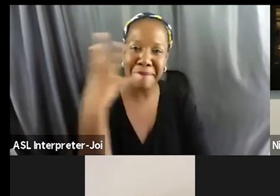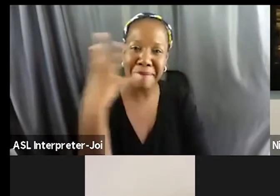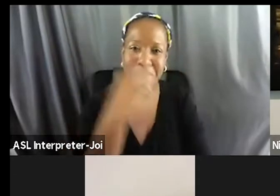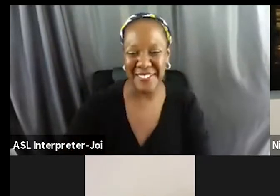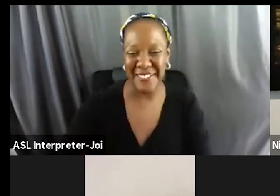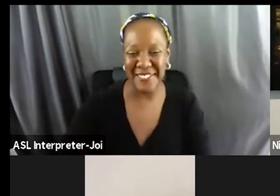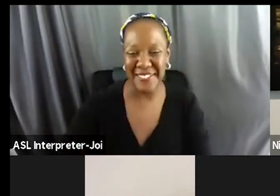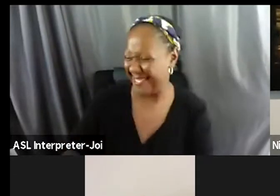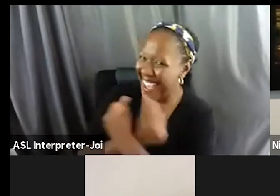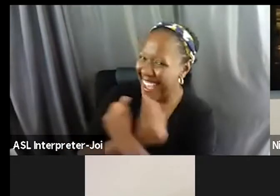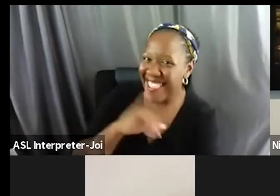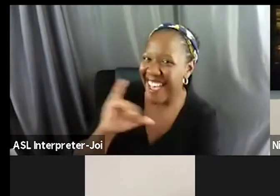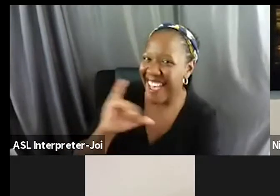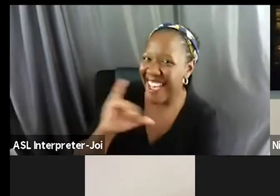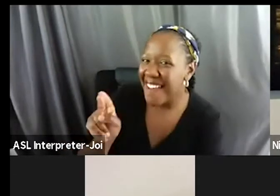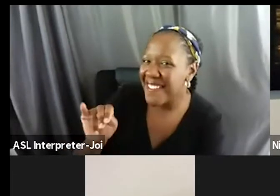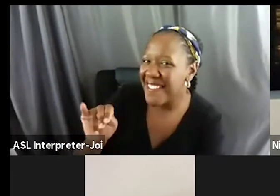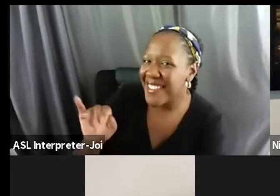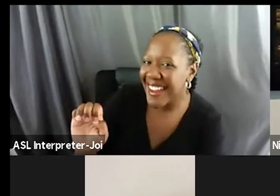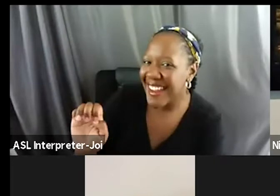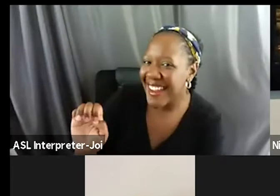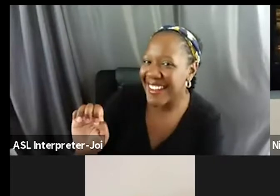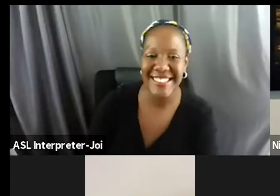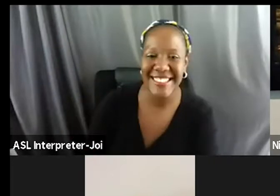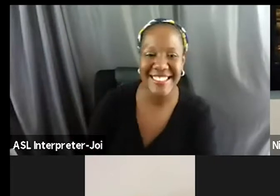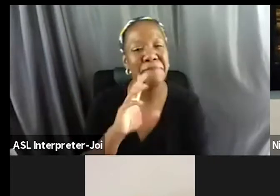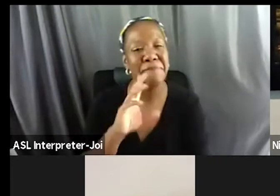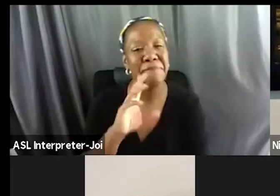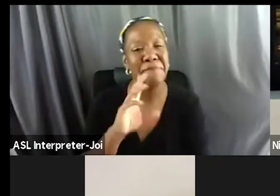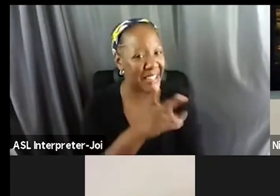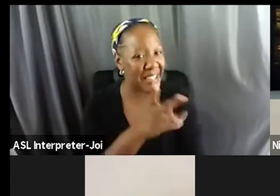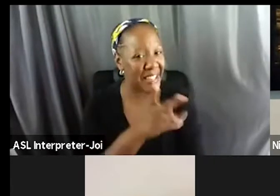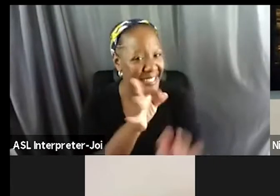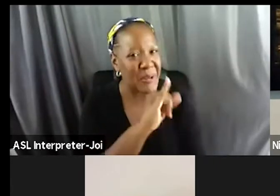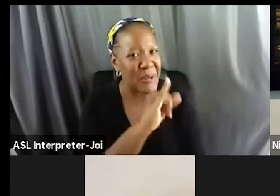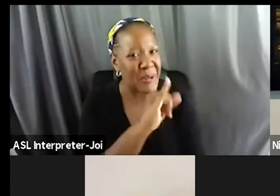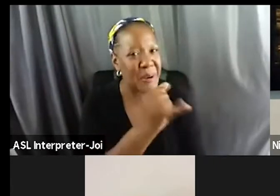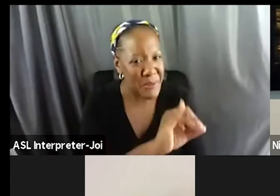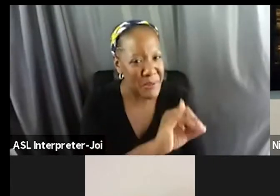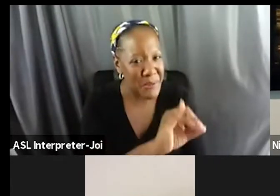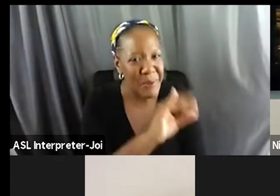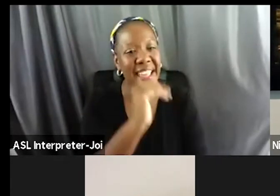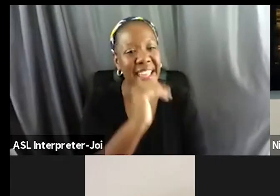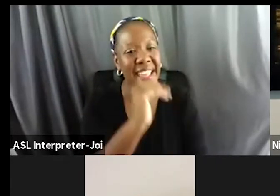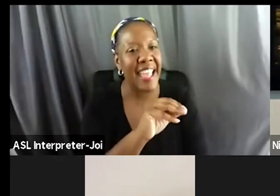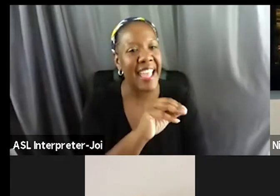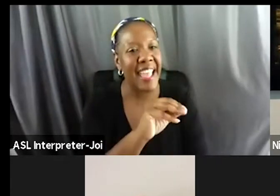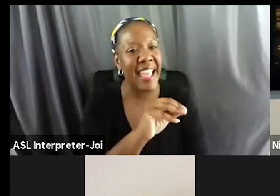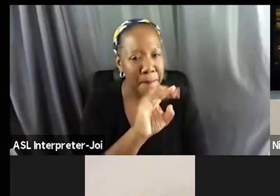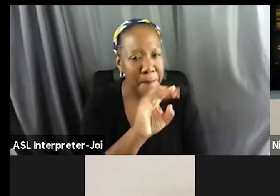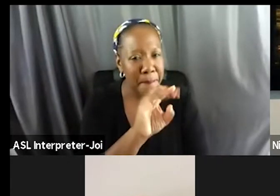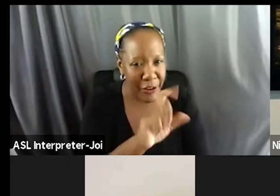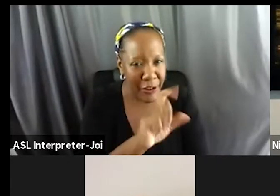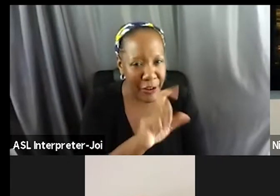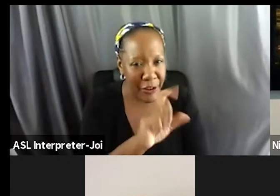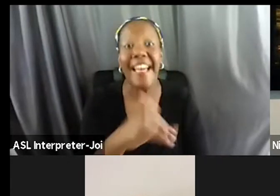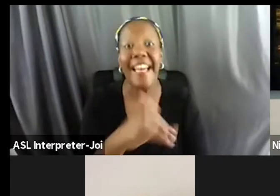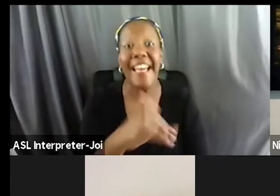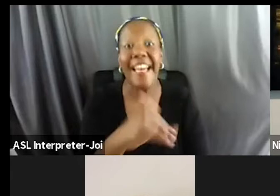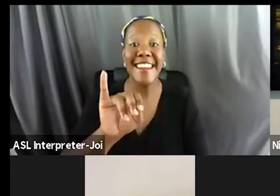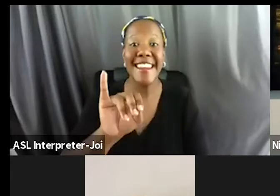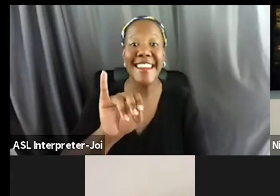Janice. All right, going through my list, I see Joy the interpreter, Michael, Nia. Hi, my name is